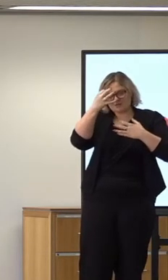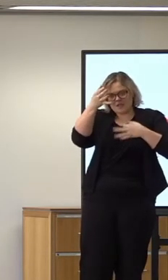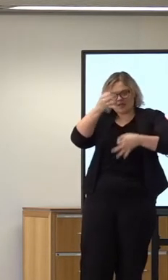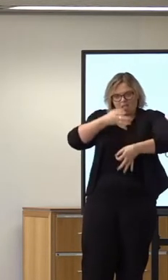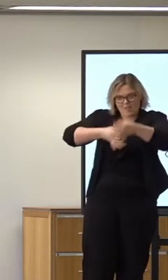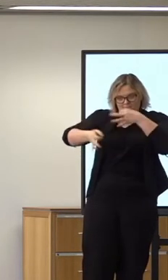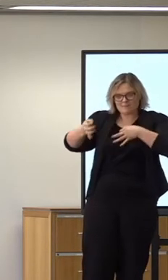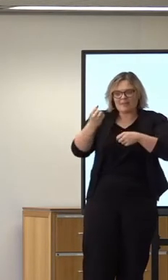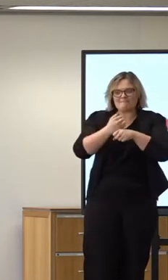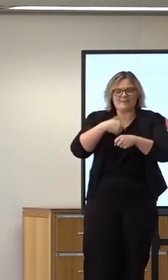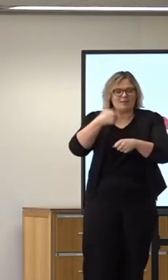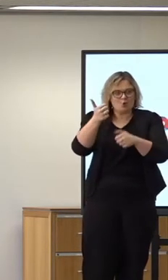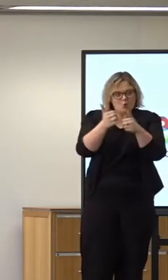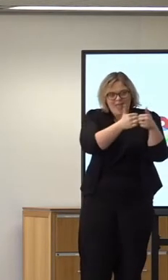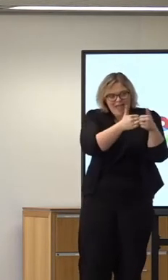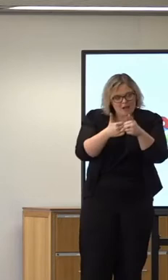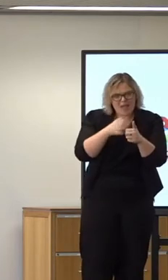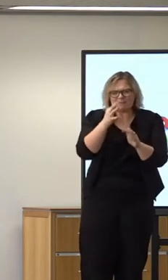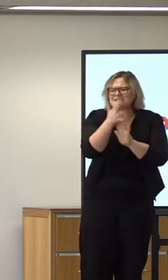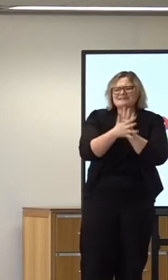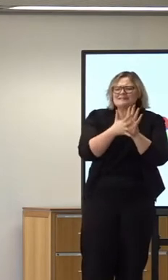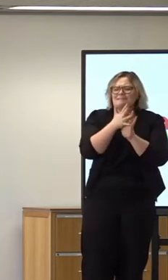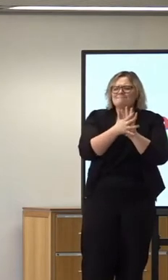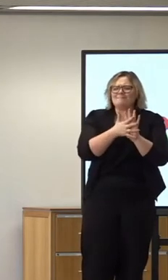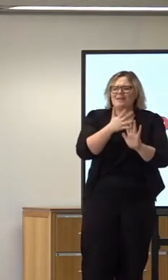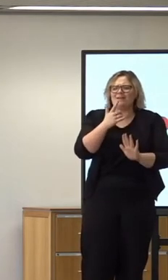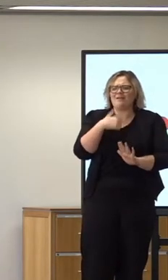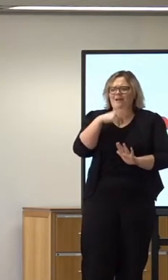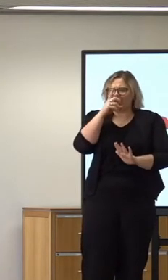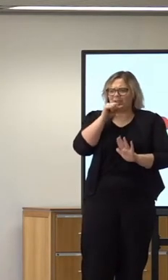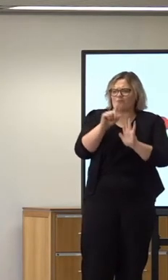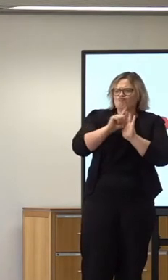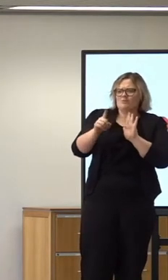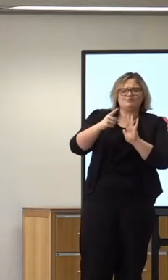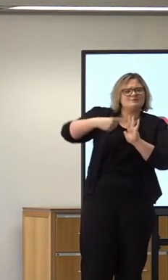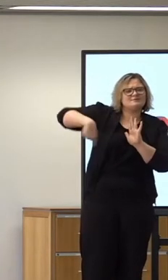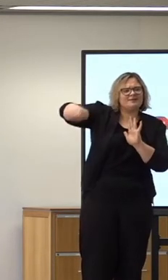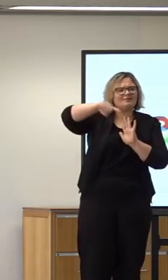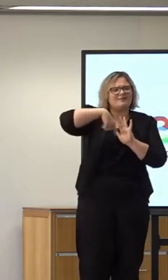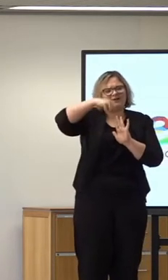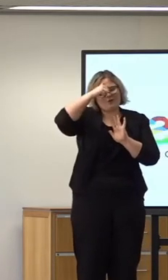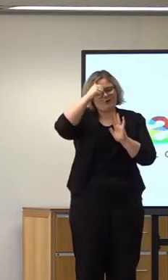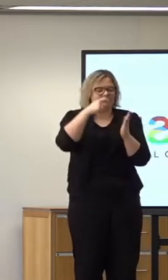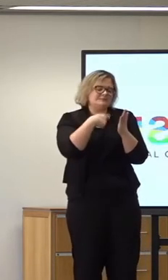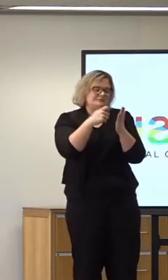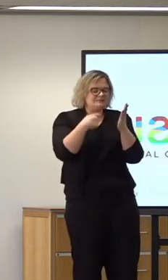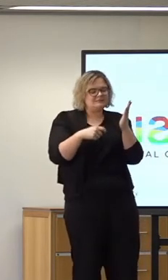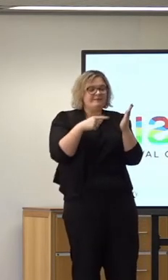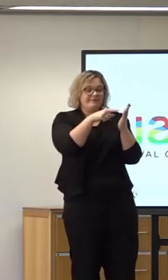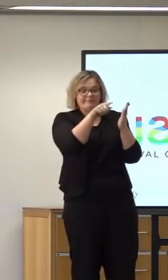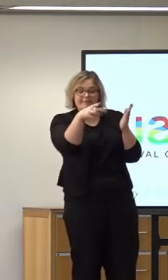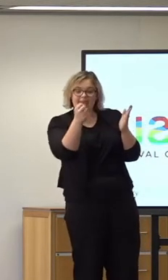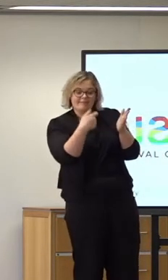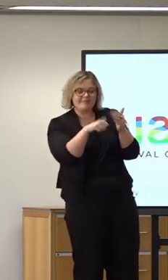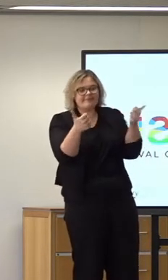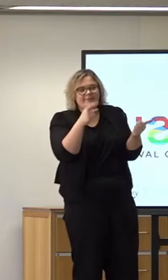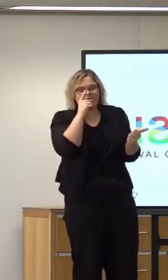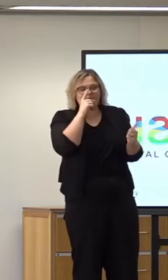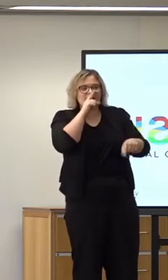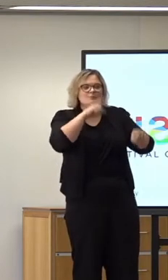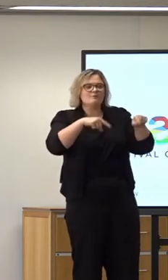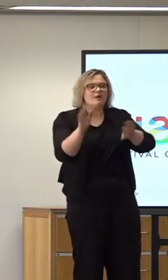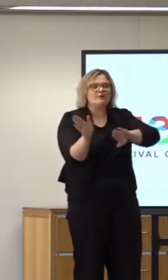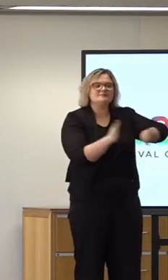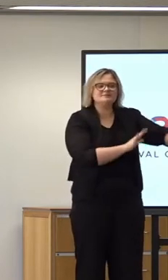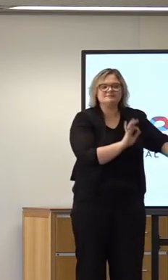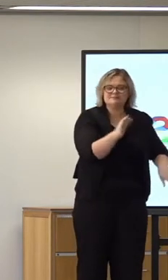me a good ally, but I don't think that you can sort of then do a tick and flick when it comes to consultation in terms of saying, oh, we had a disabled person